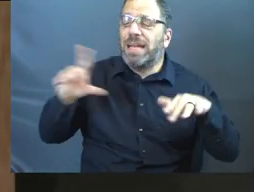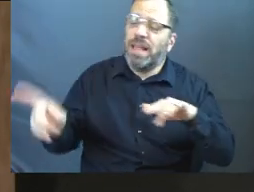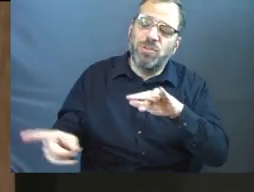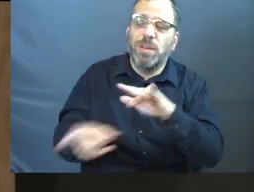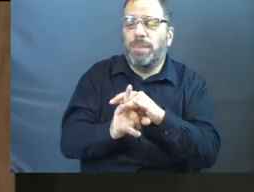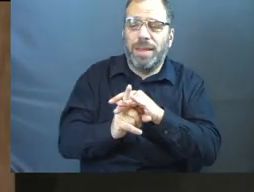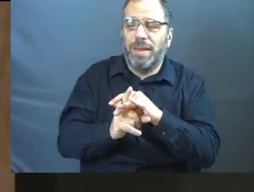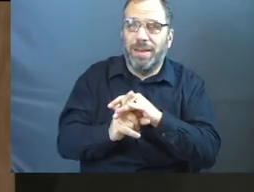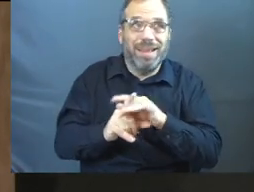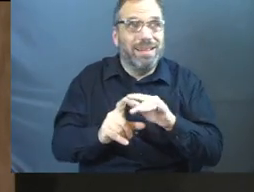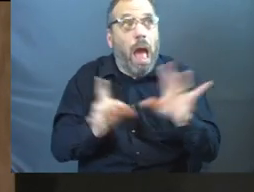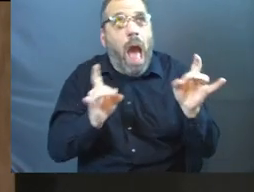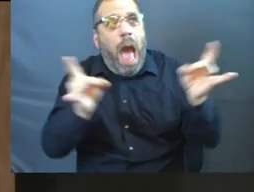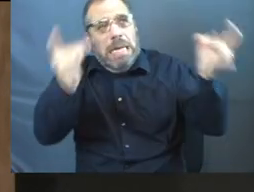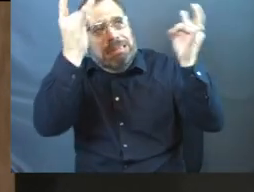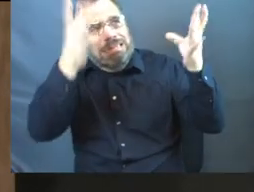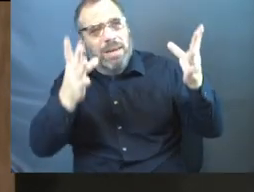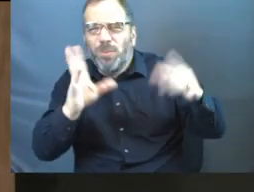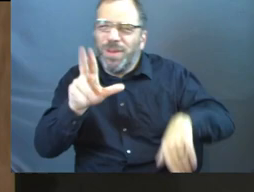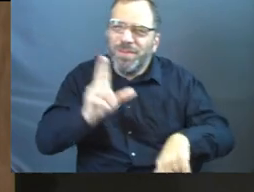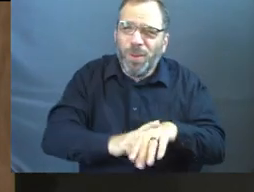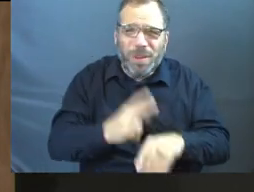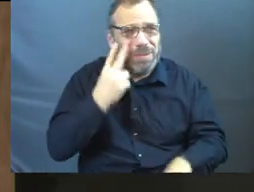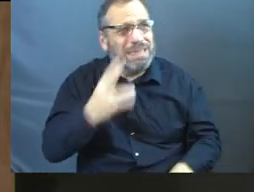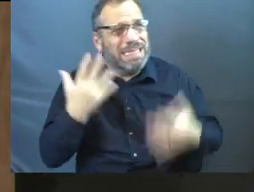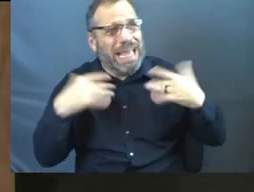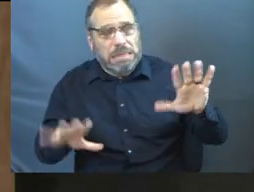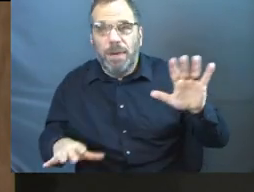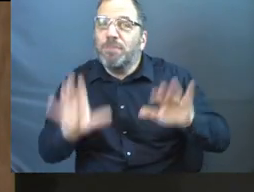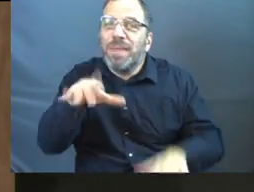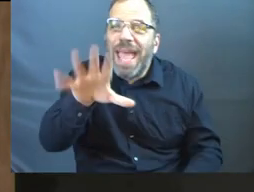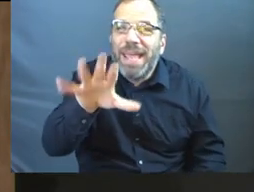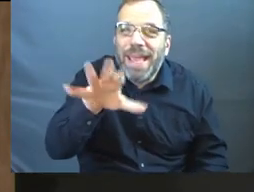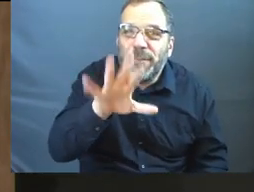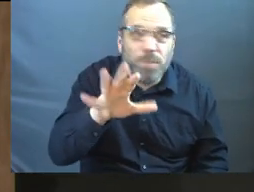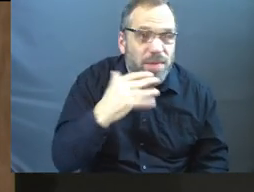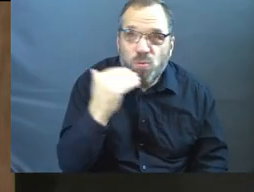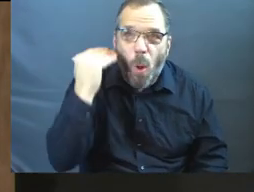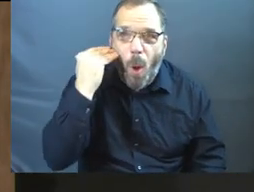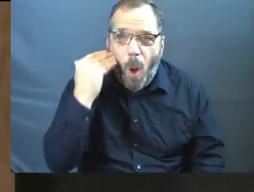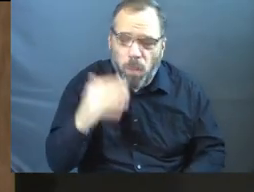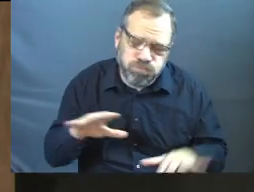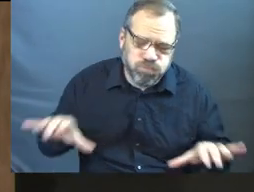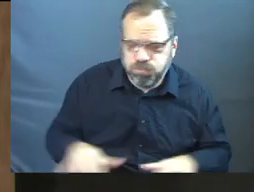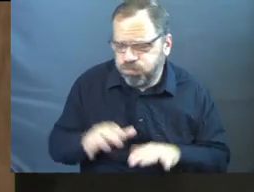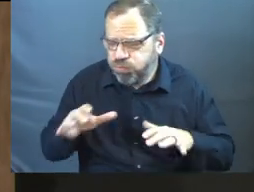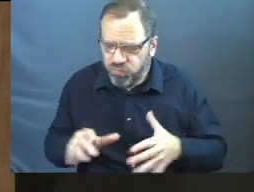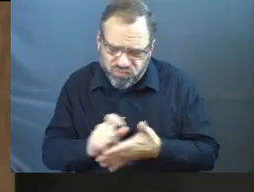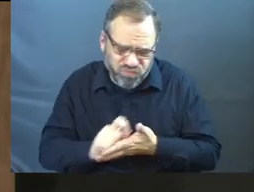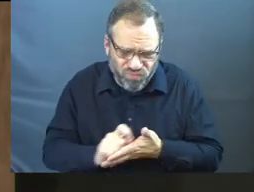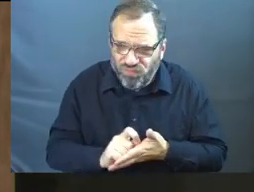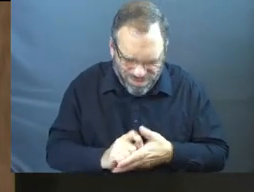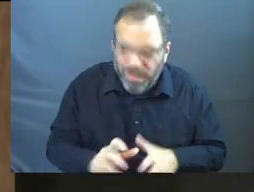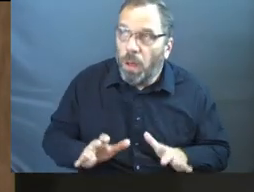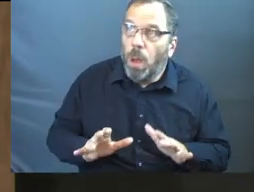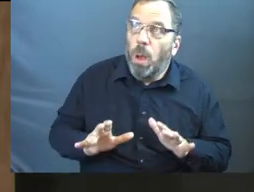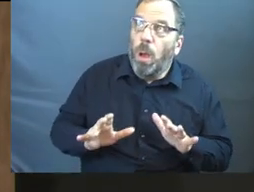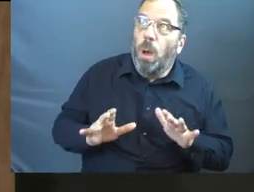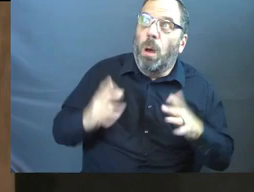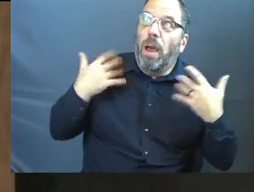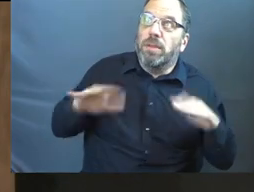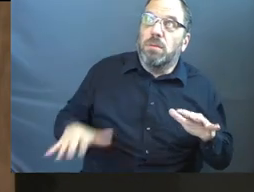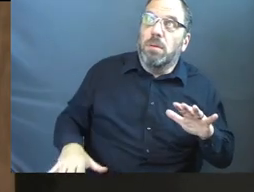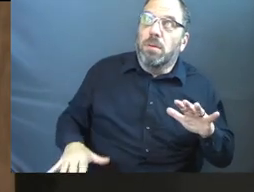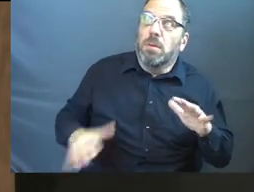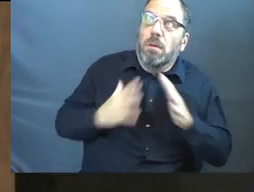appeared and they were terrified. Of course they were. You know what I mean? It's like, can you imagine just like just working, just writing, taking a note, and it's like, oh, like, dude,